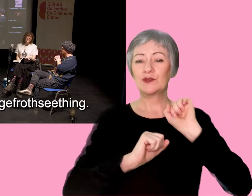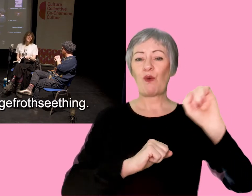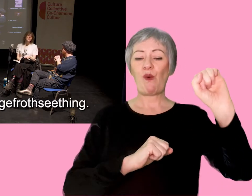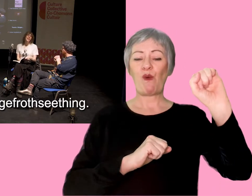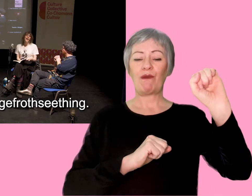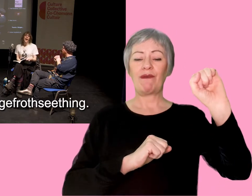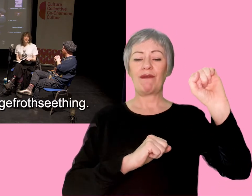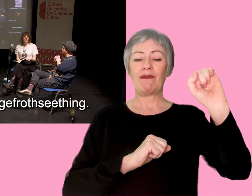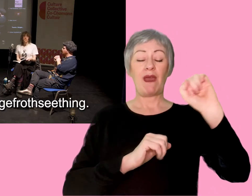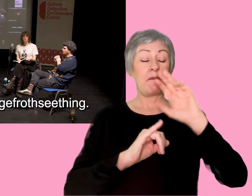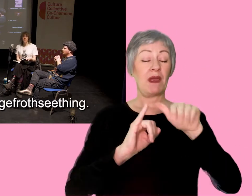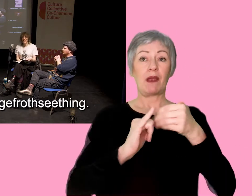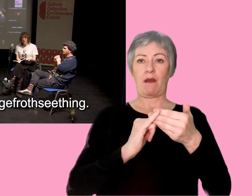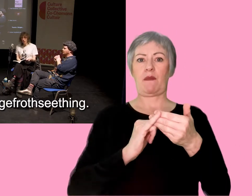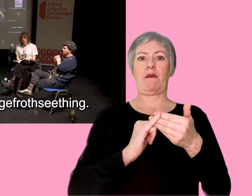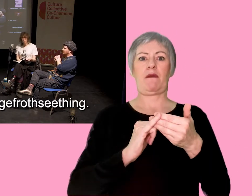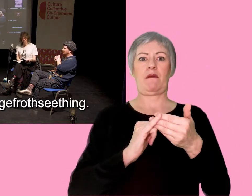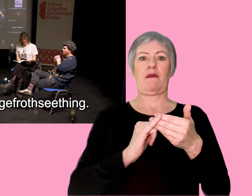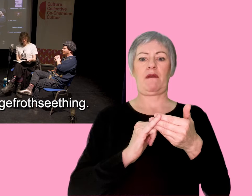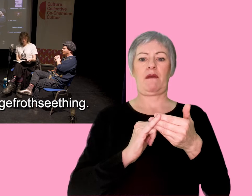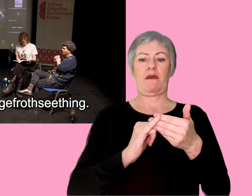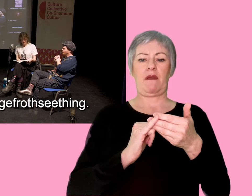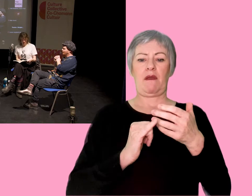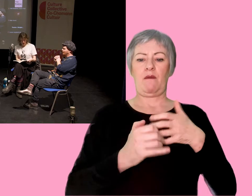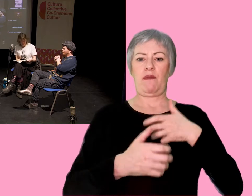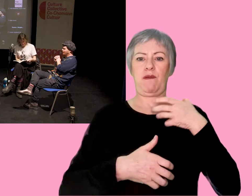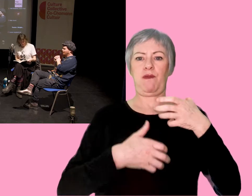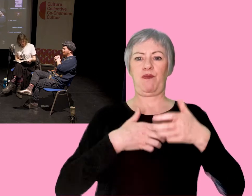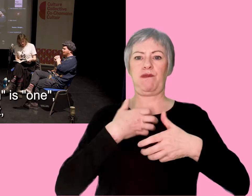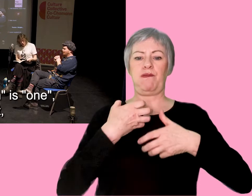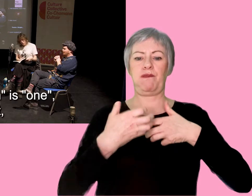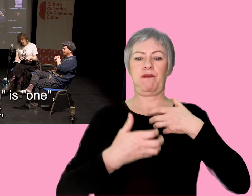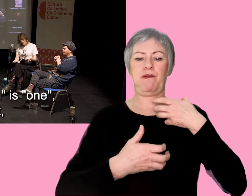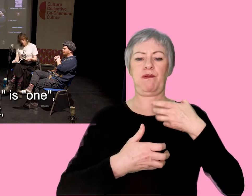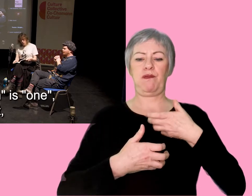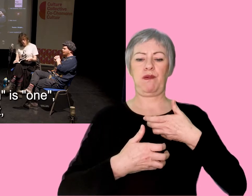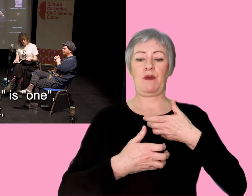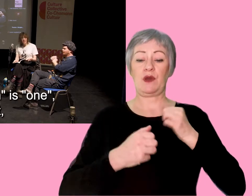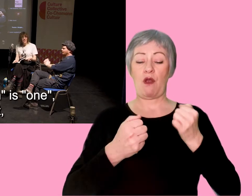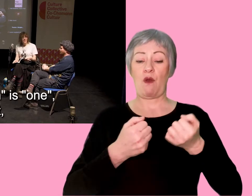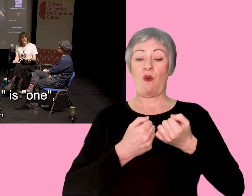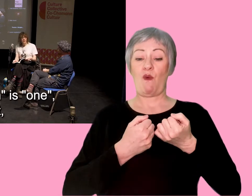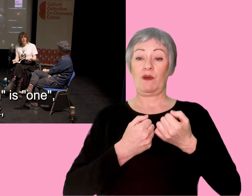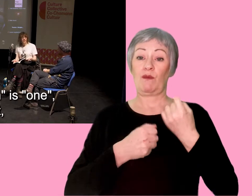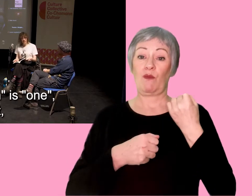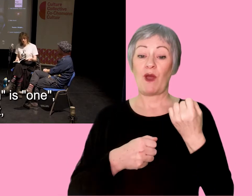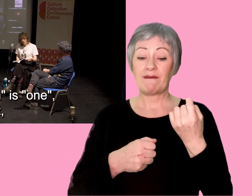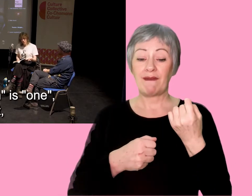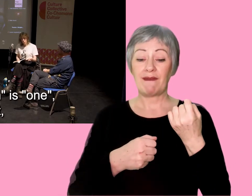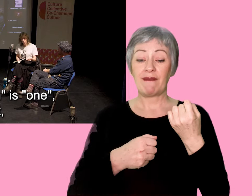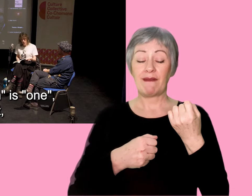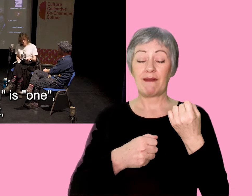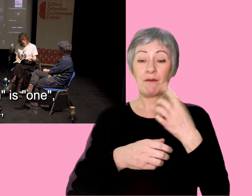and gets unspeakable barman. And when her own in